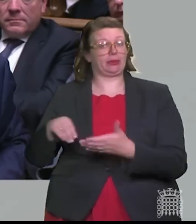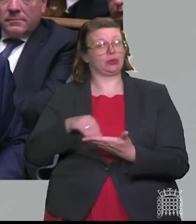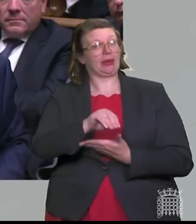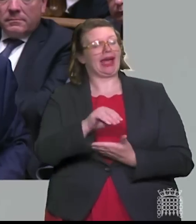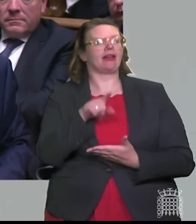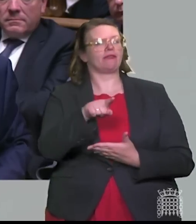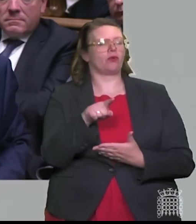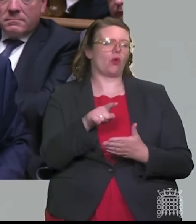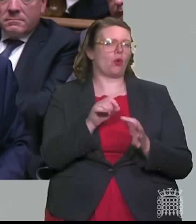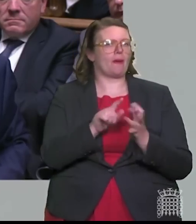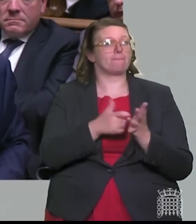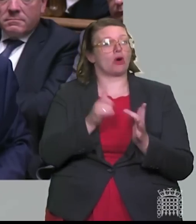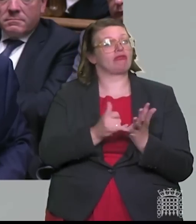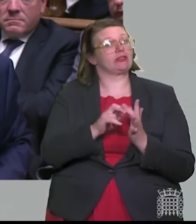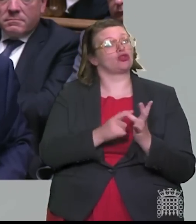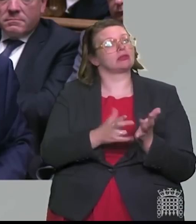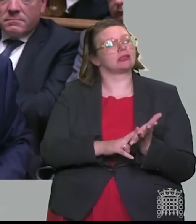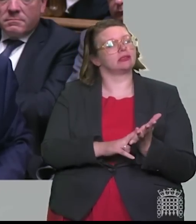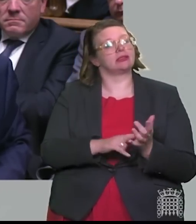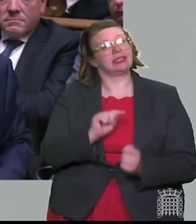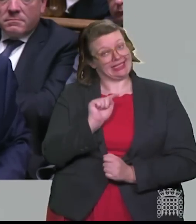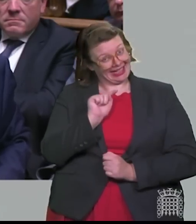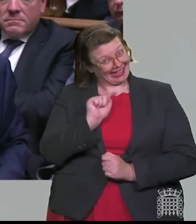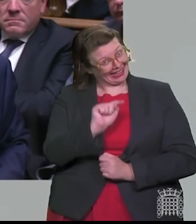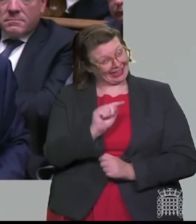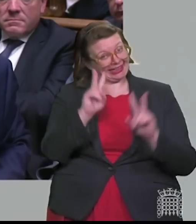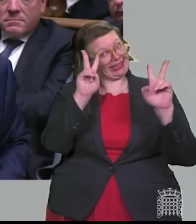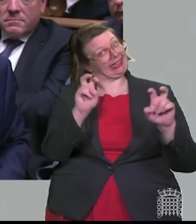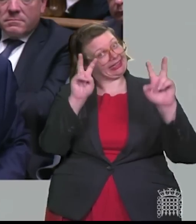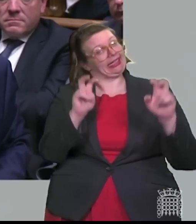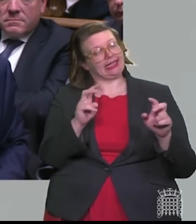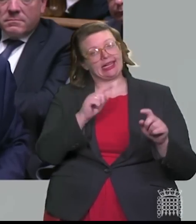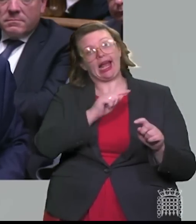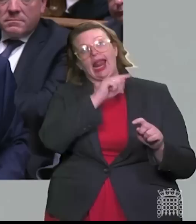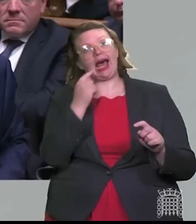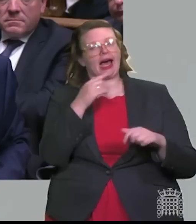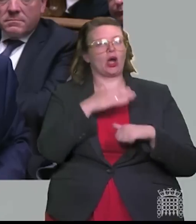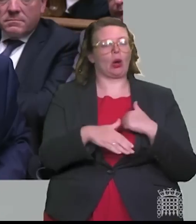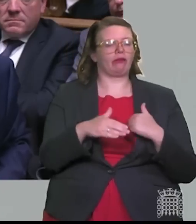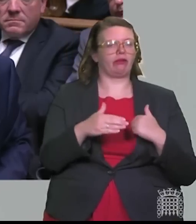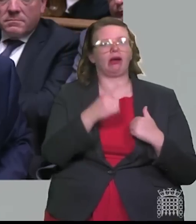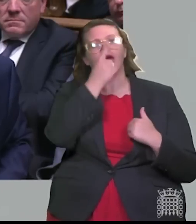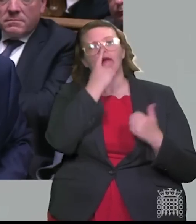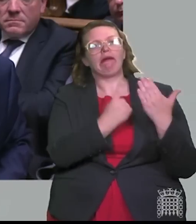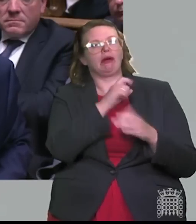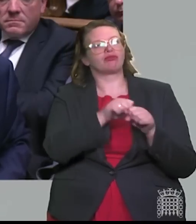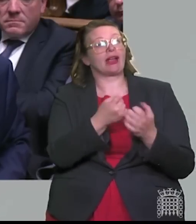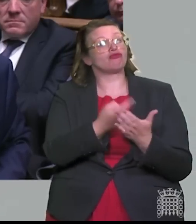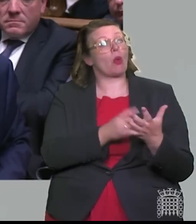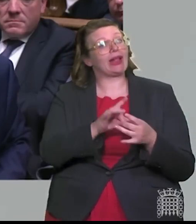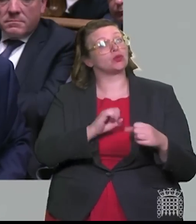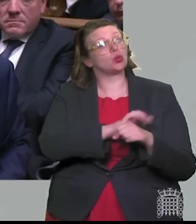South Rushtrip's alleged lying inquiry? Why can't